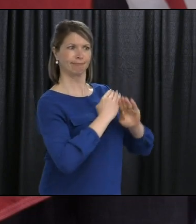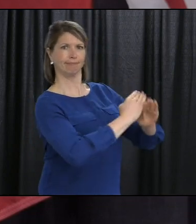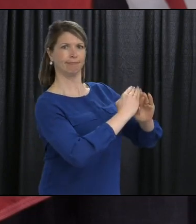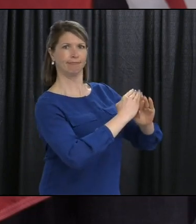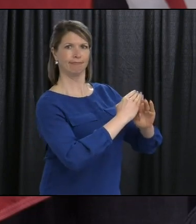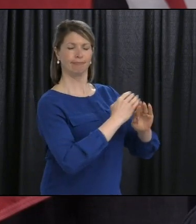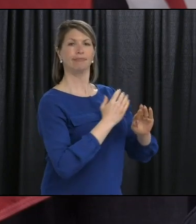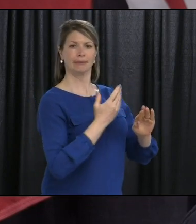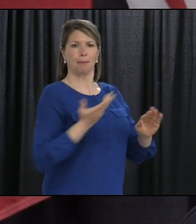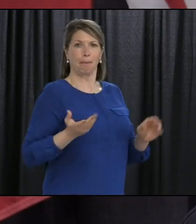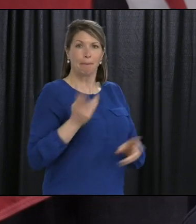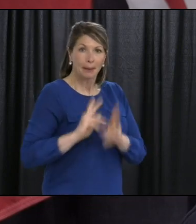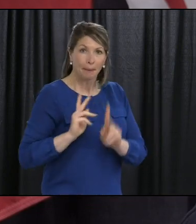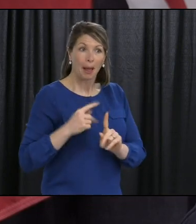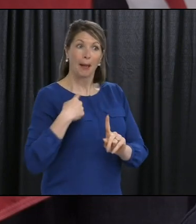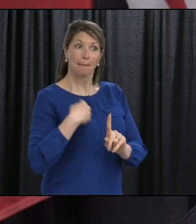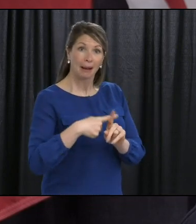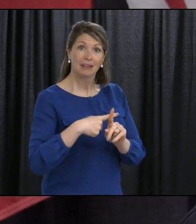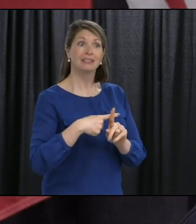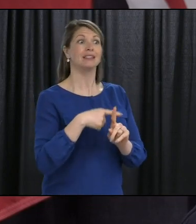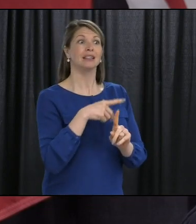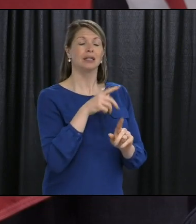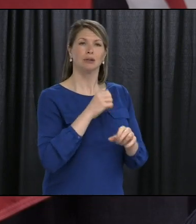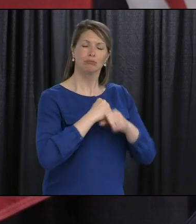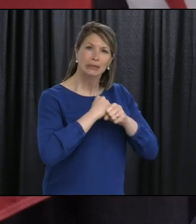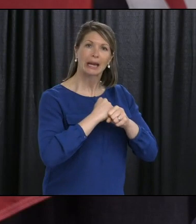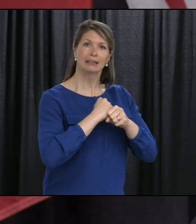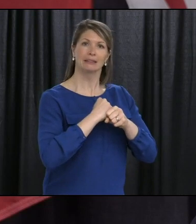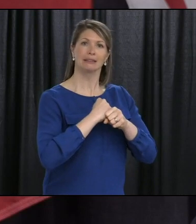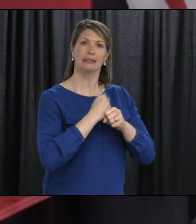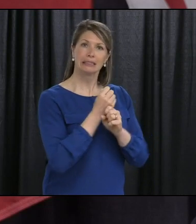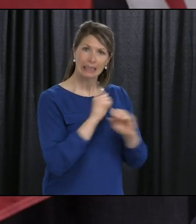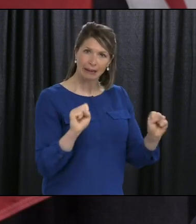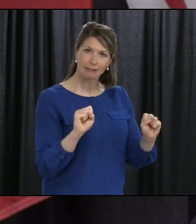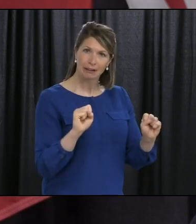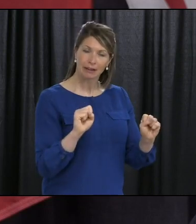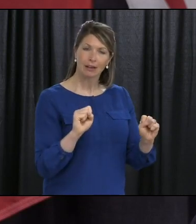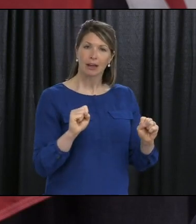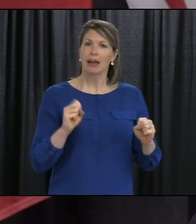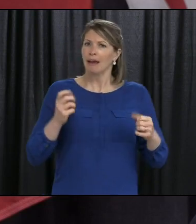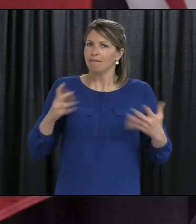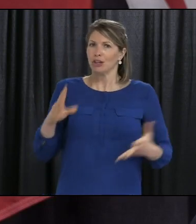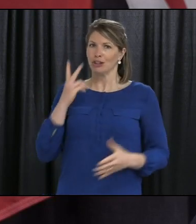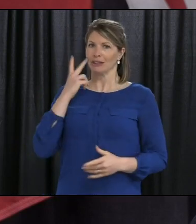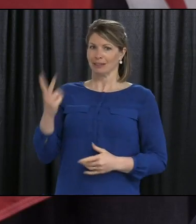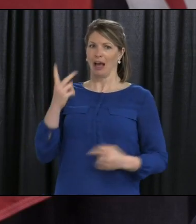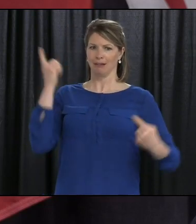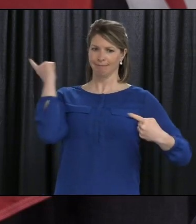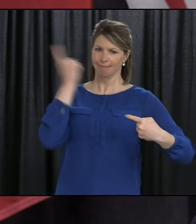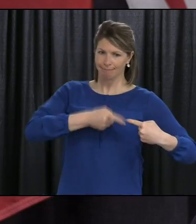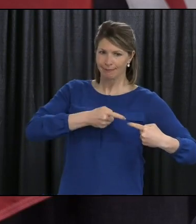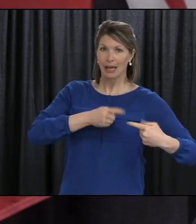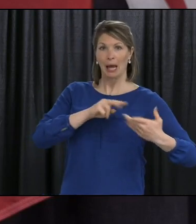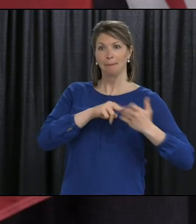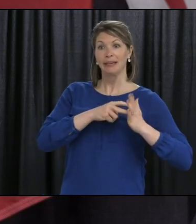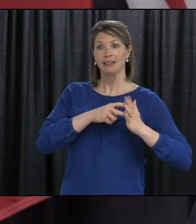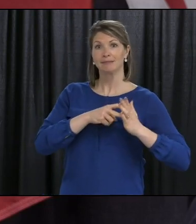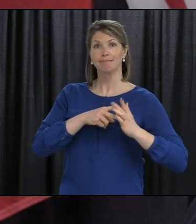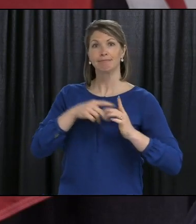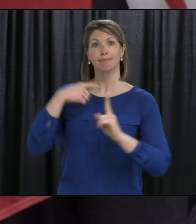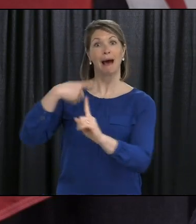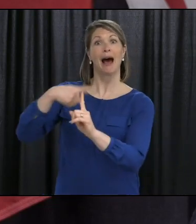objective. And as the minister just mentioned a few weeks ago, we are seeing the impact of COVID-19 on